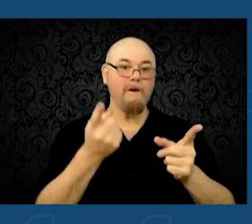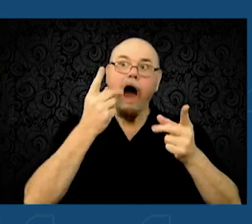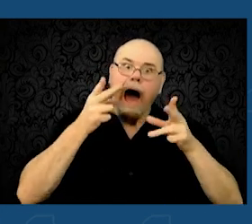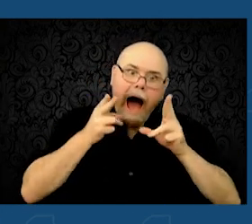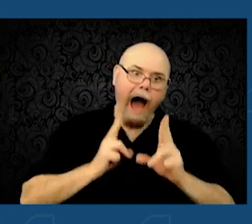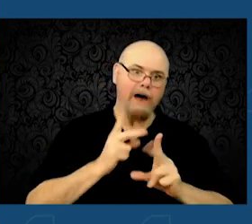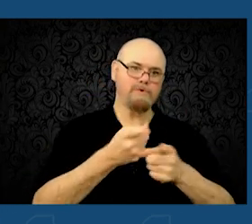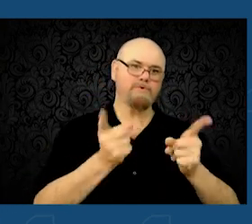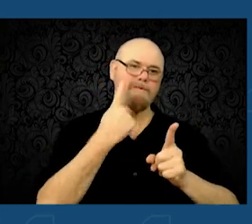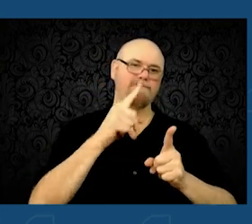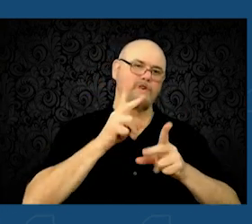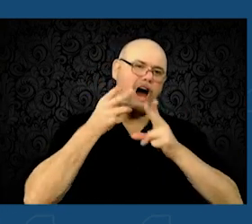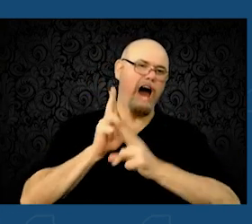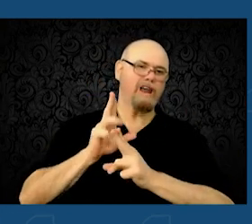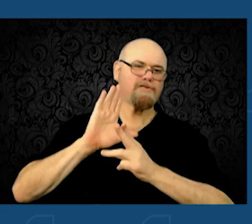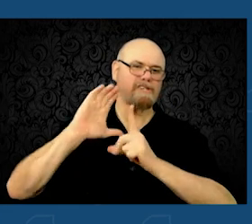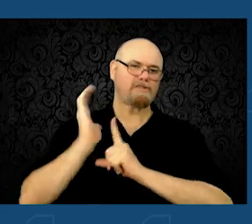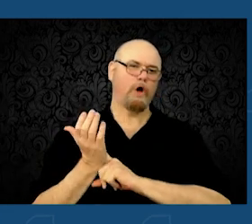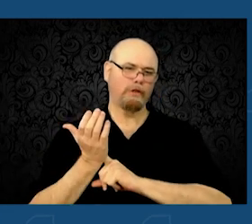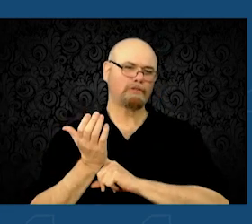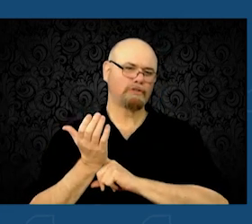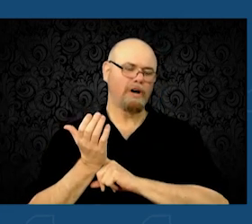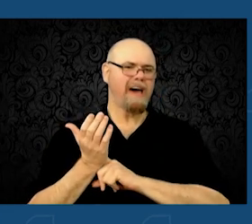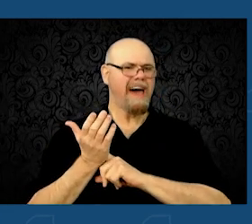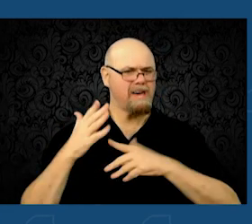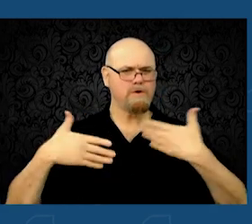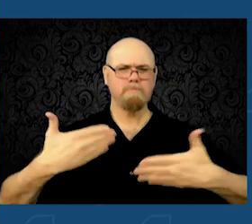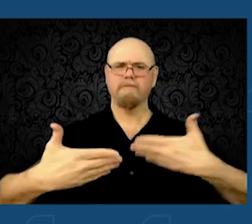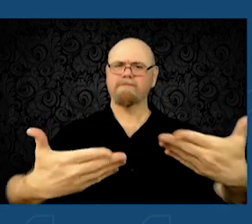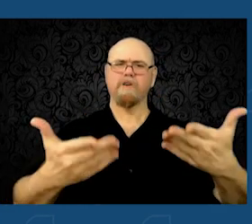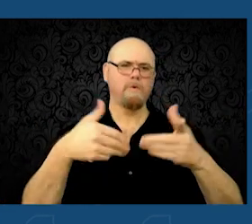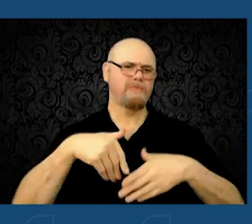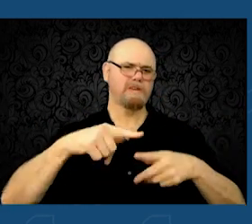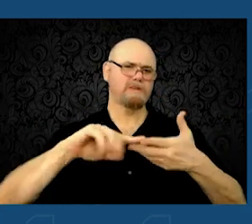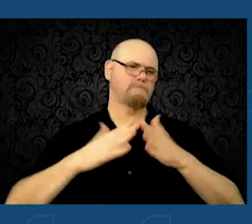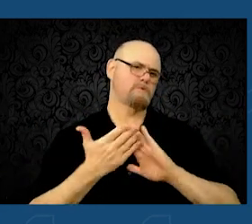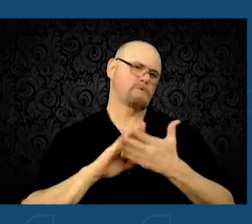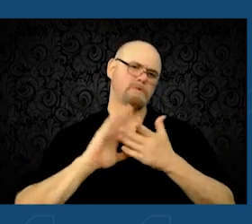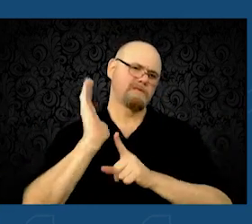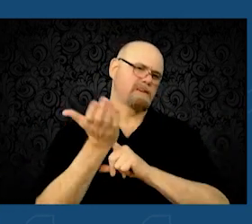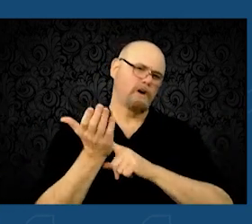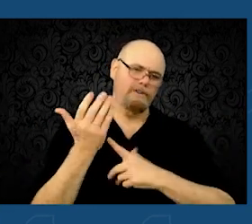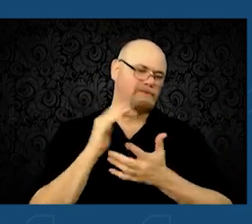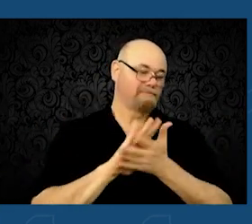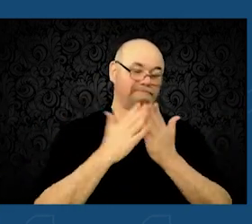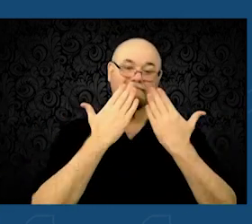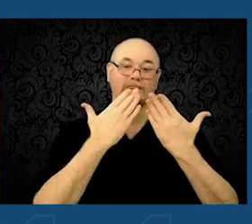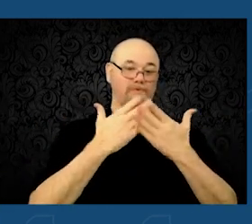entire Buffalo community forward as you do it. Thank you so much, and God bless.